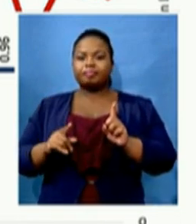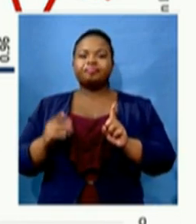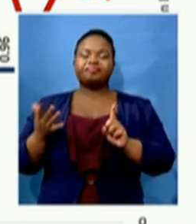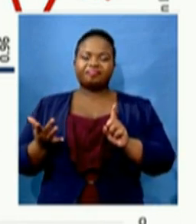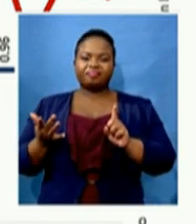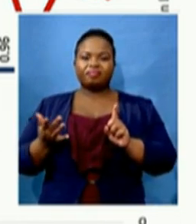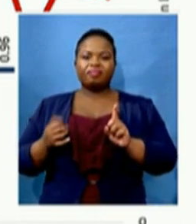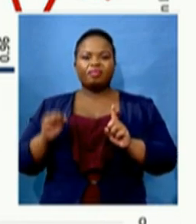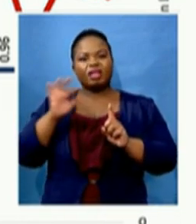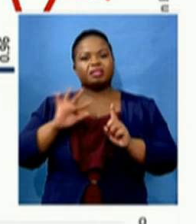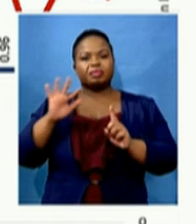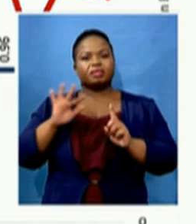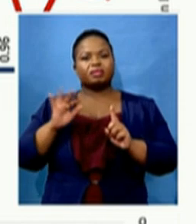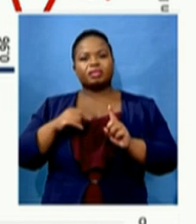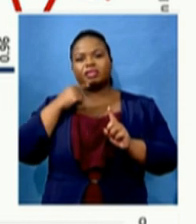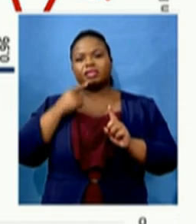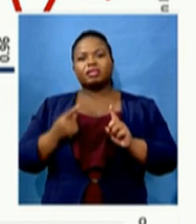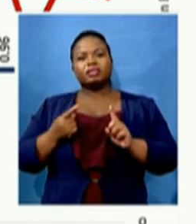assume that we get